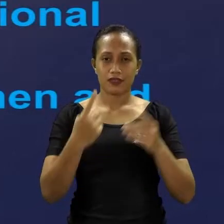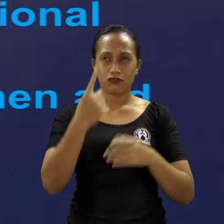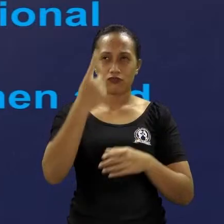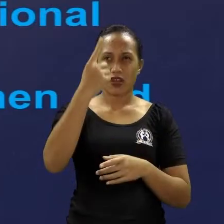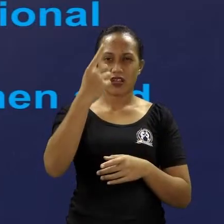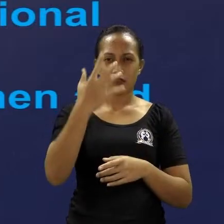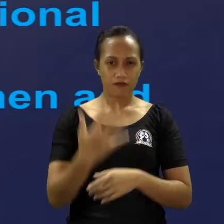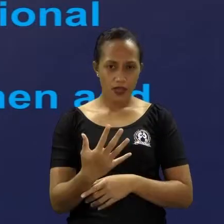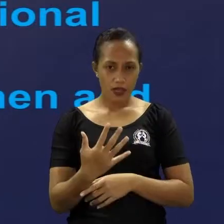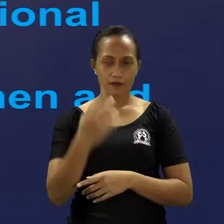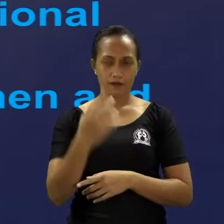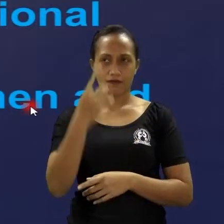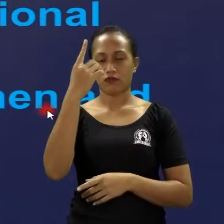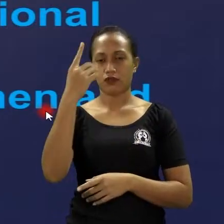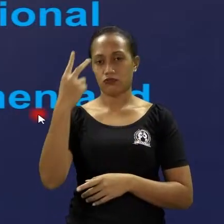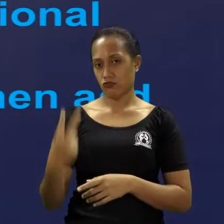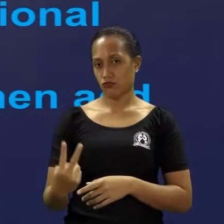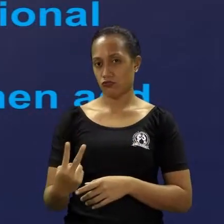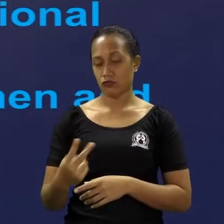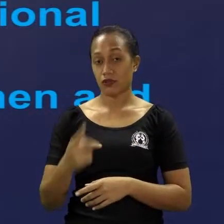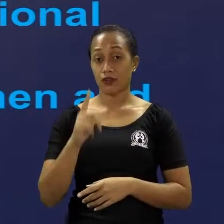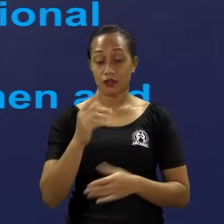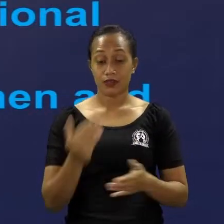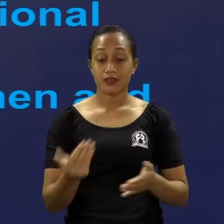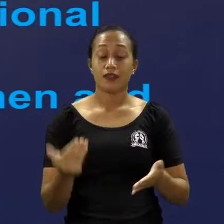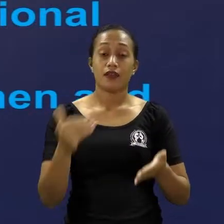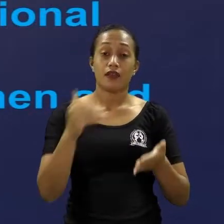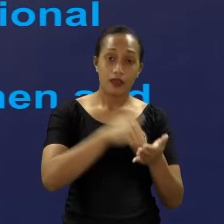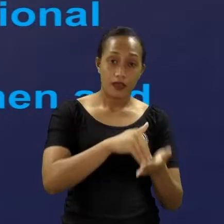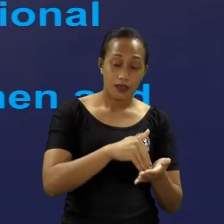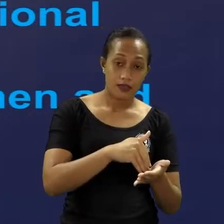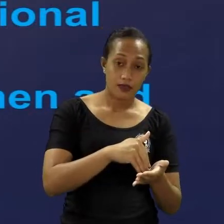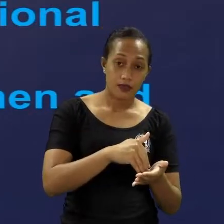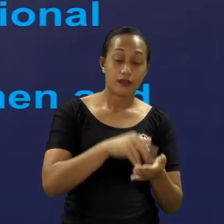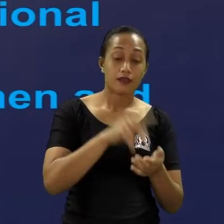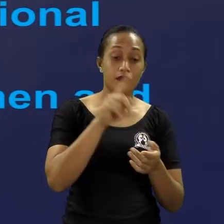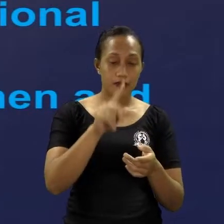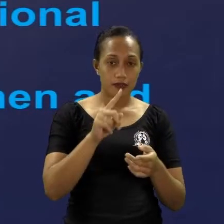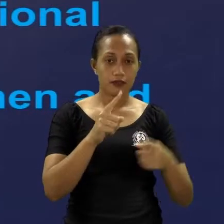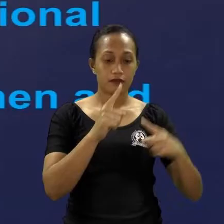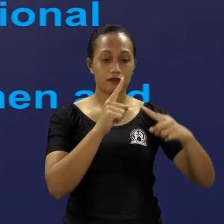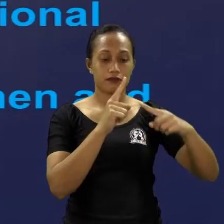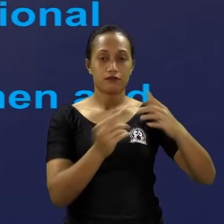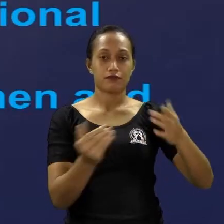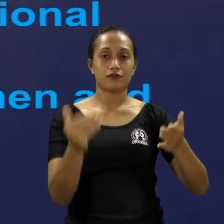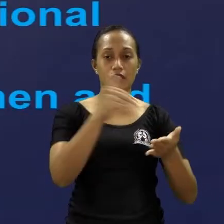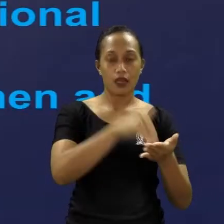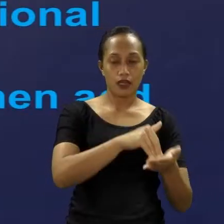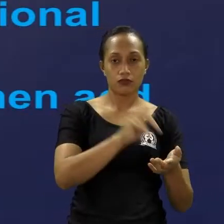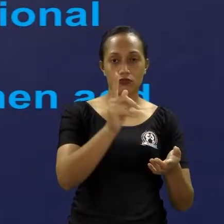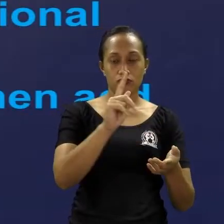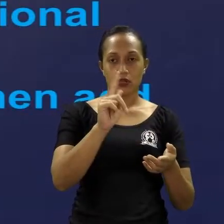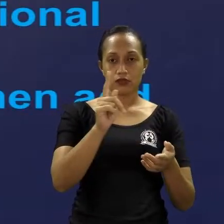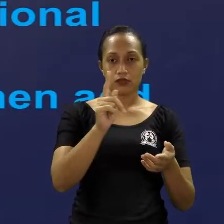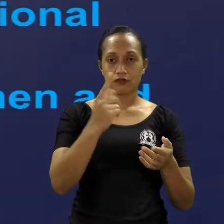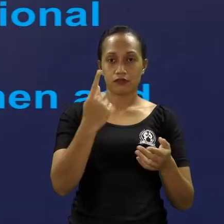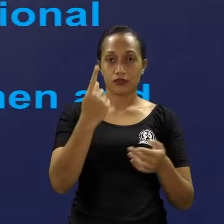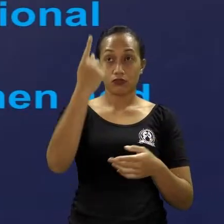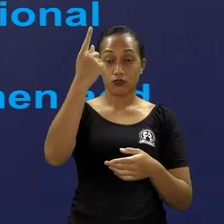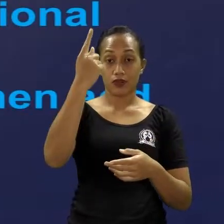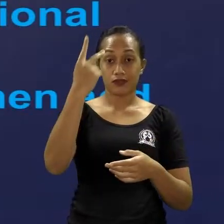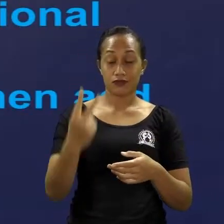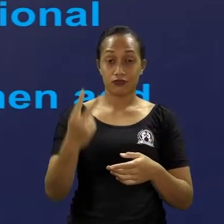mea. And then add the numerators. Ona whatu awha a popo lea o numerators